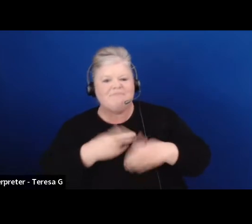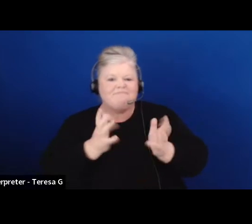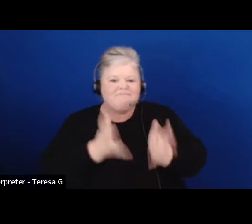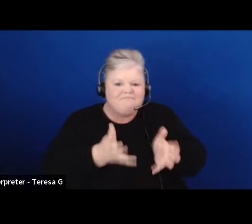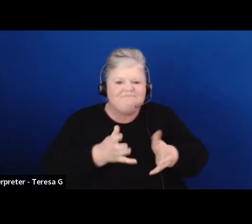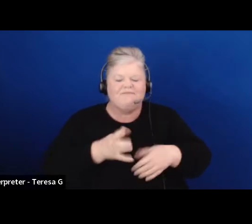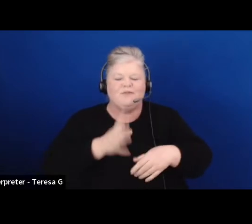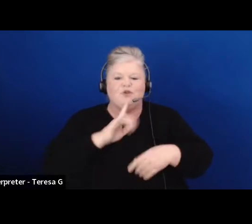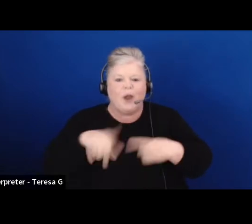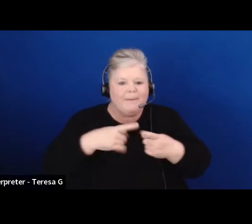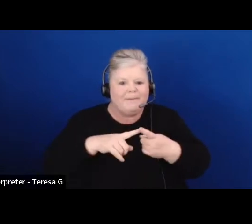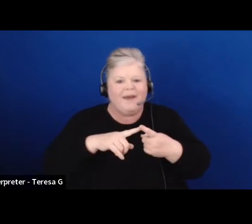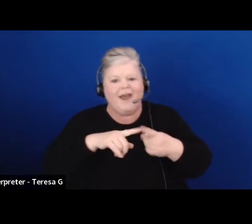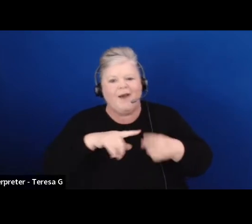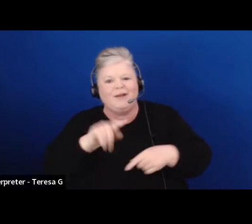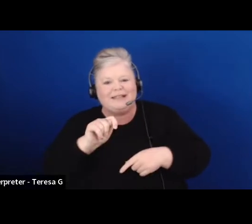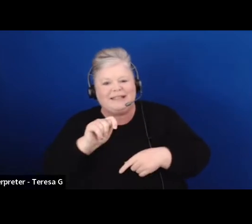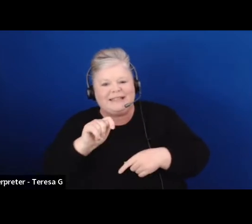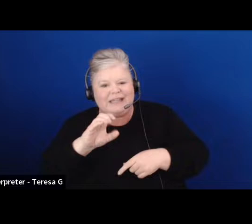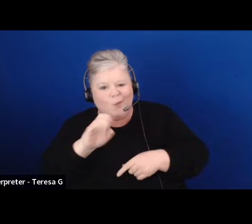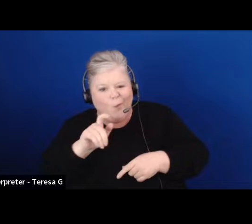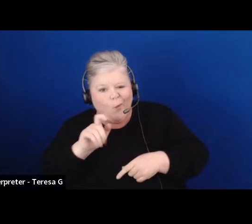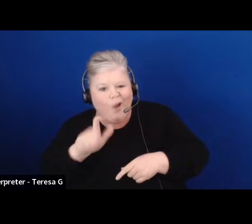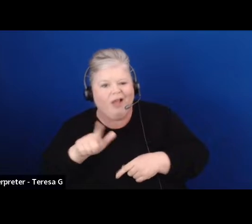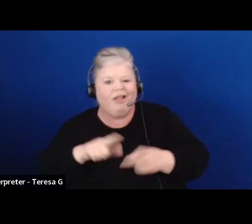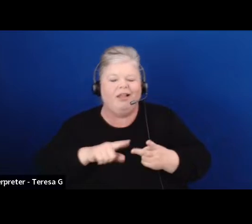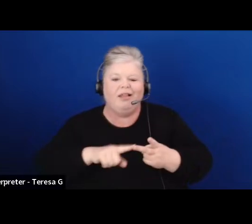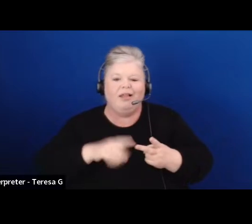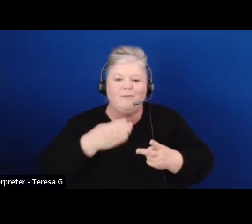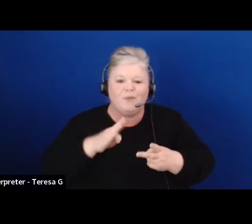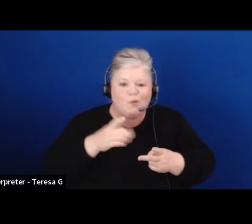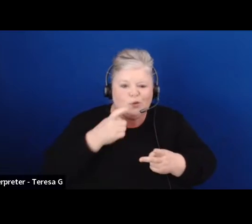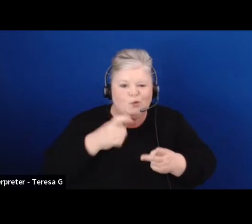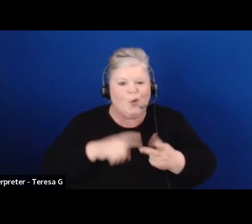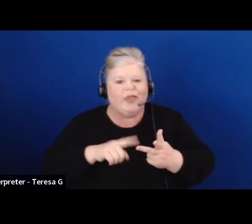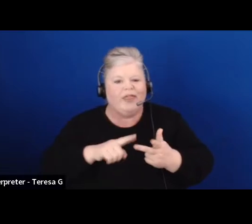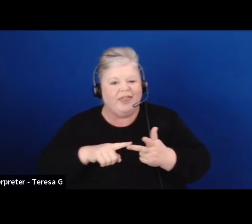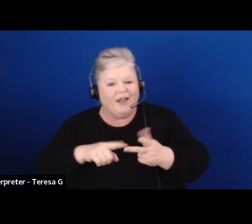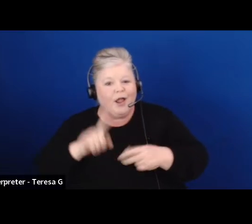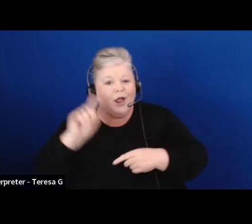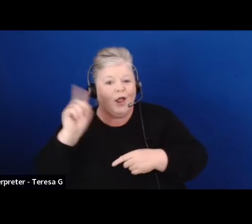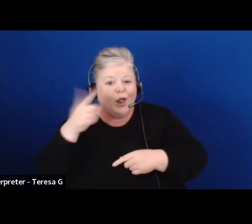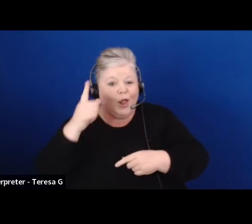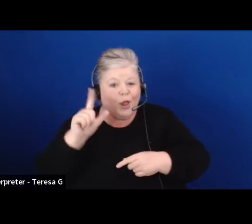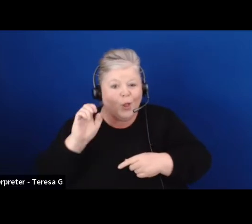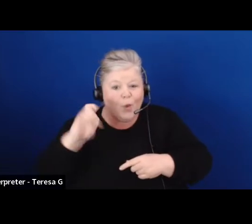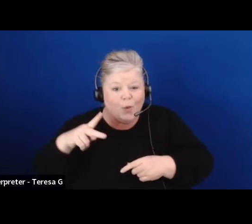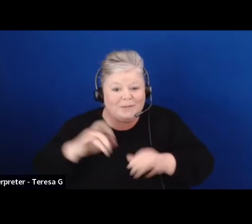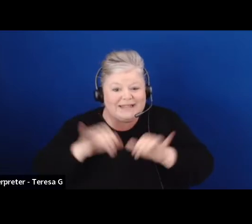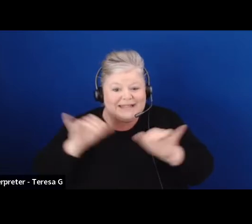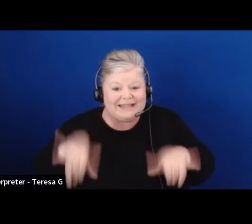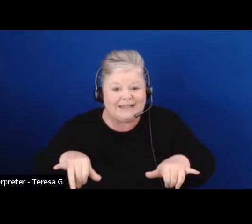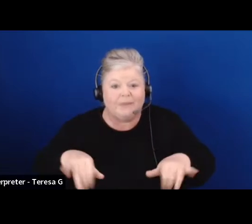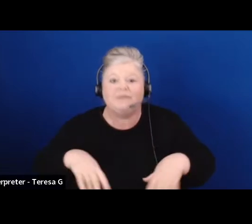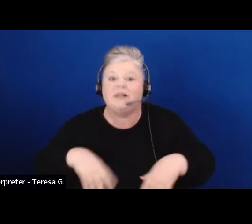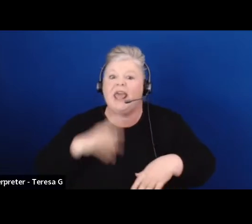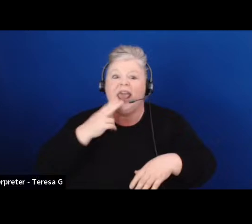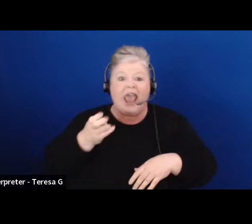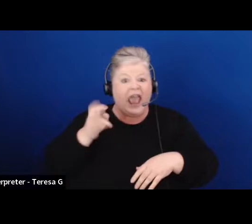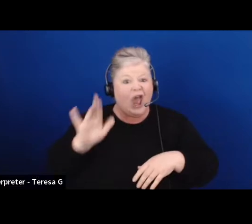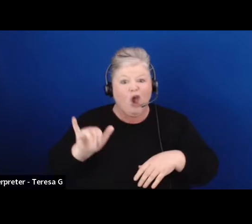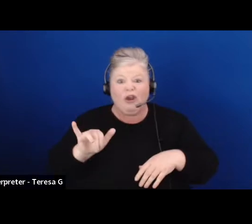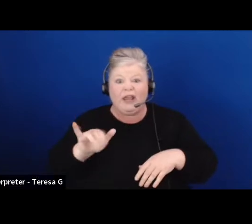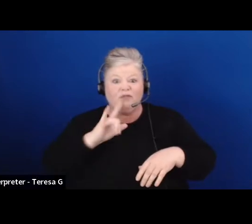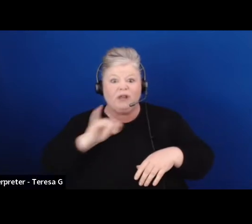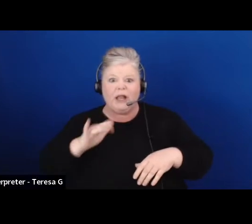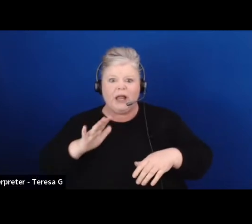about telecoils and Bluetooth and loop systems and all that. And Harry, being a go-getter guy he is, just took